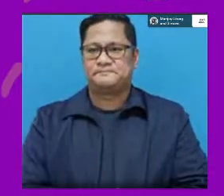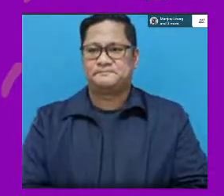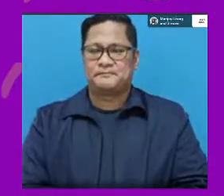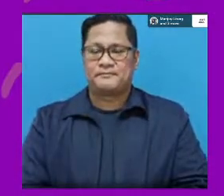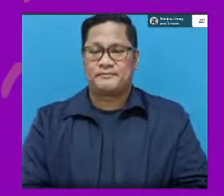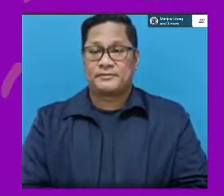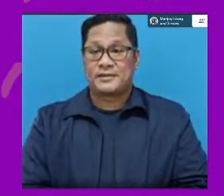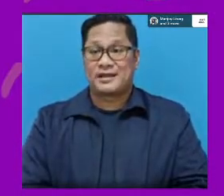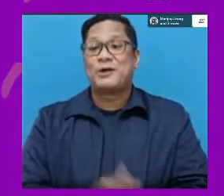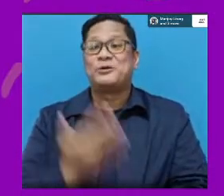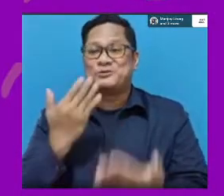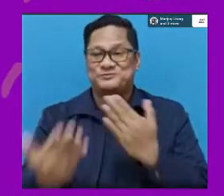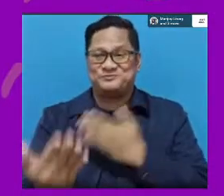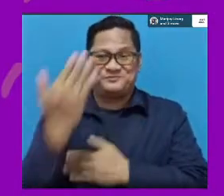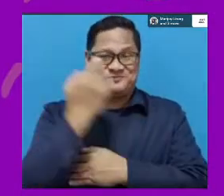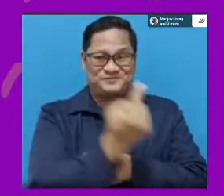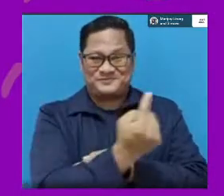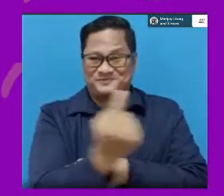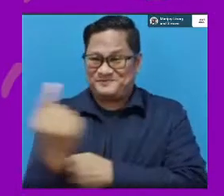Good morning, everyone.